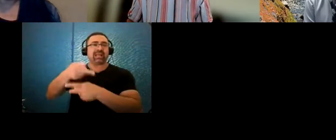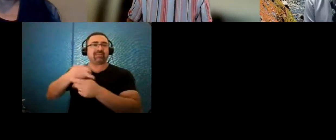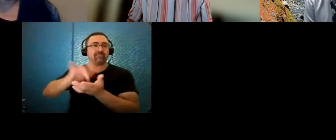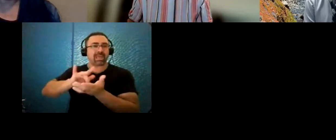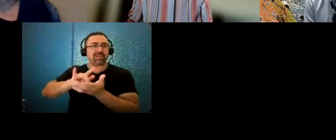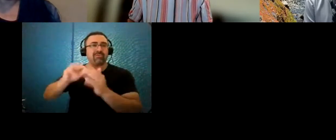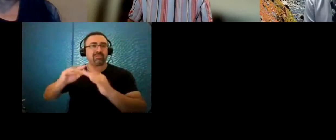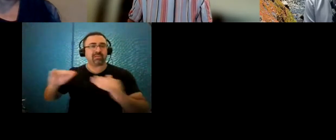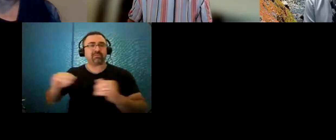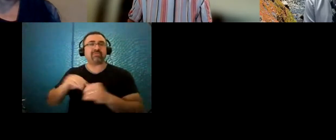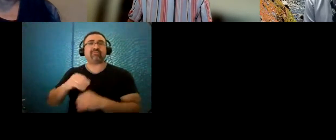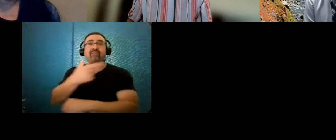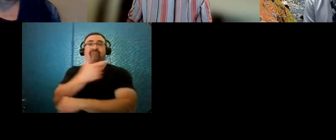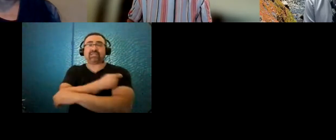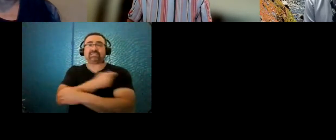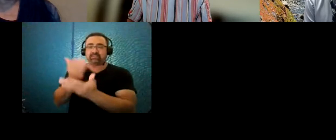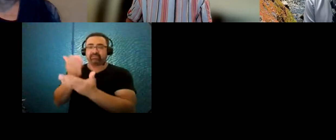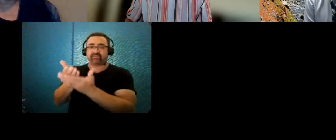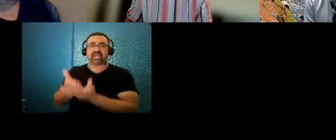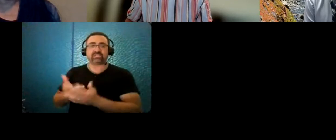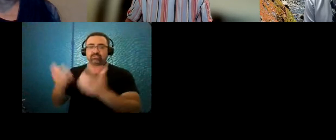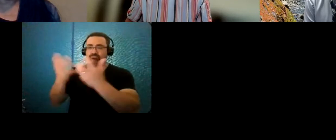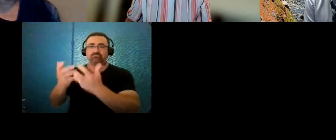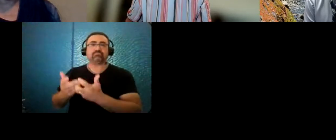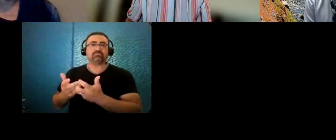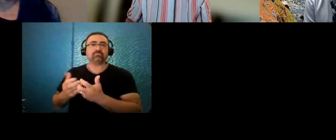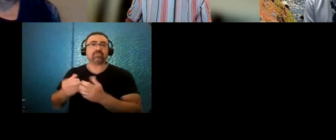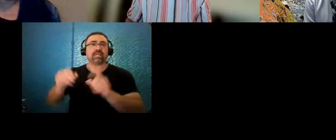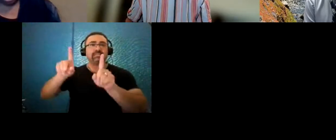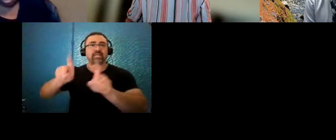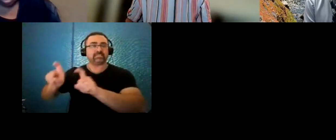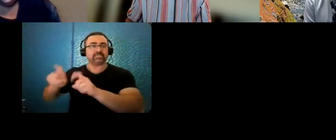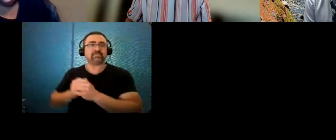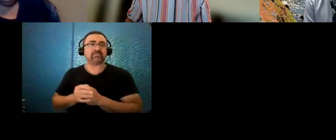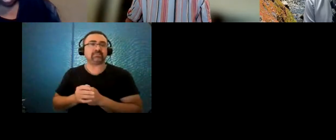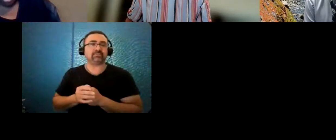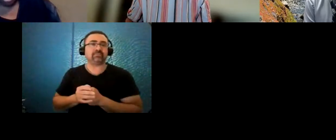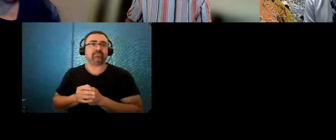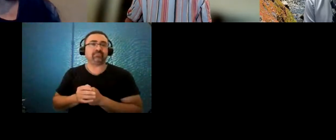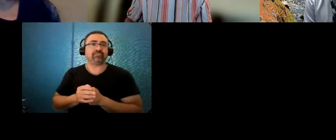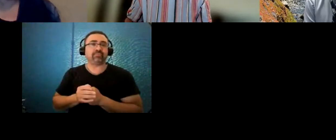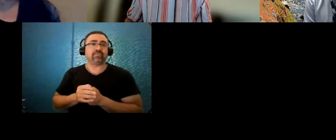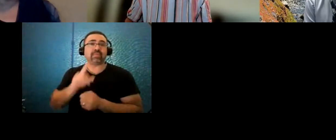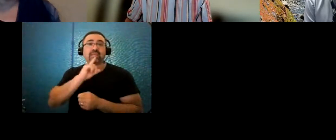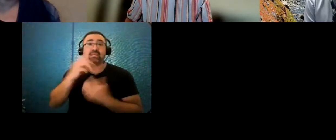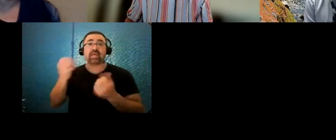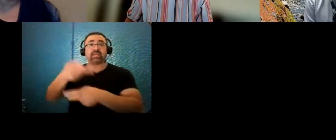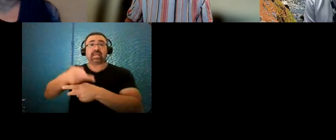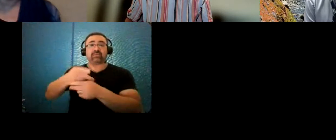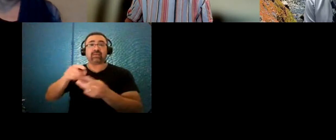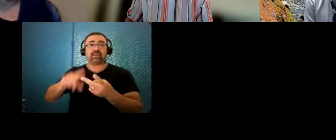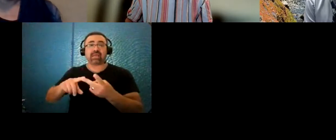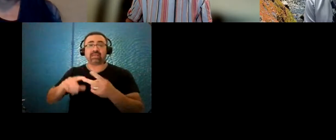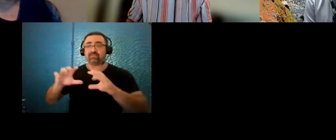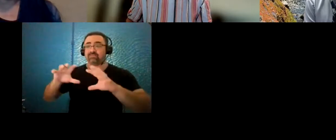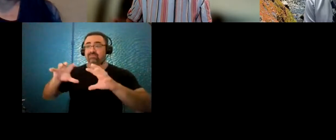for vaccine verification and testing, and actually it's healthcare and congregate